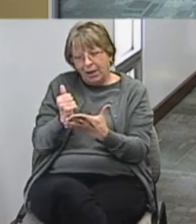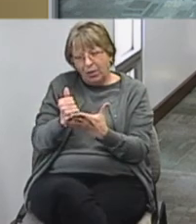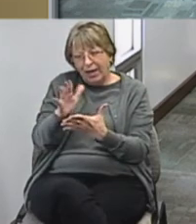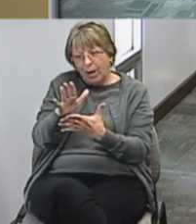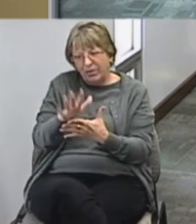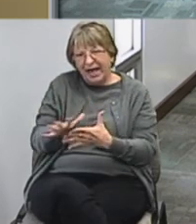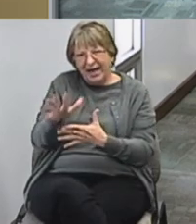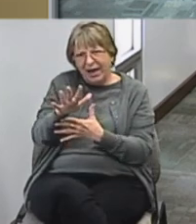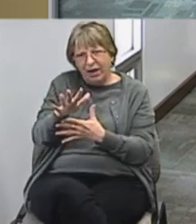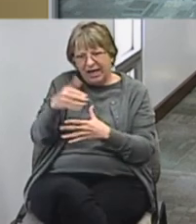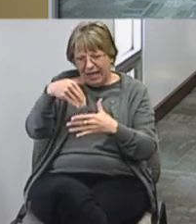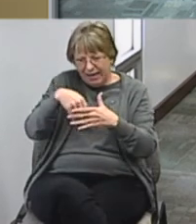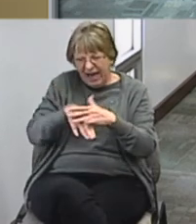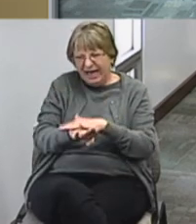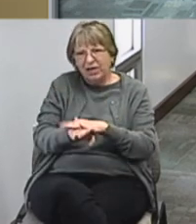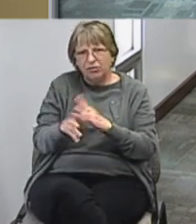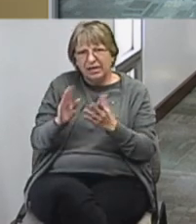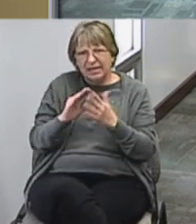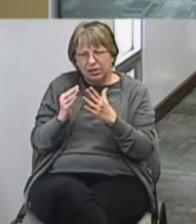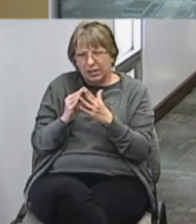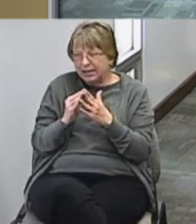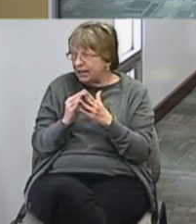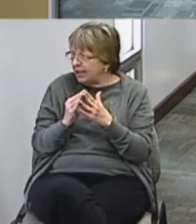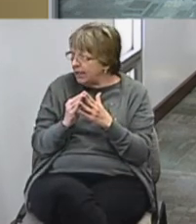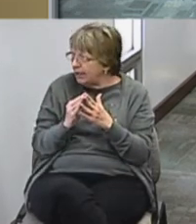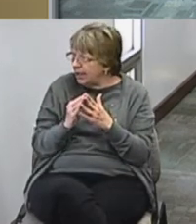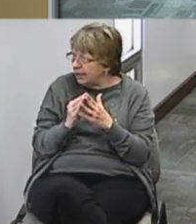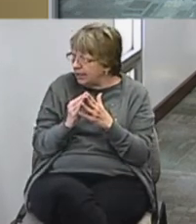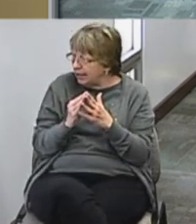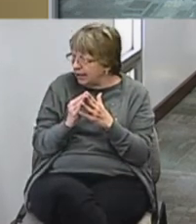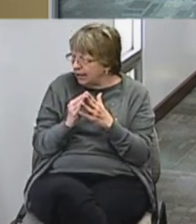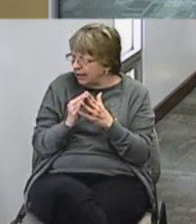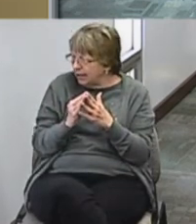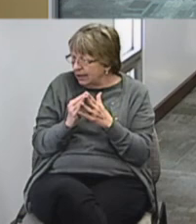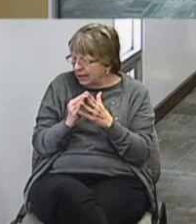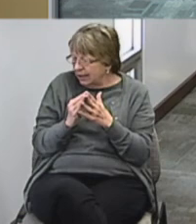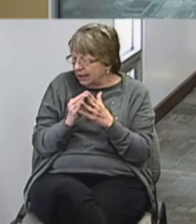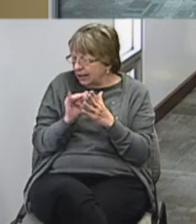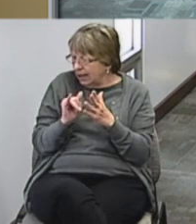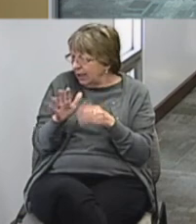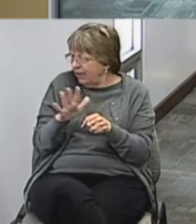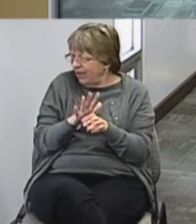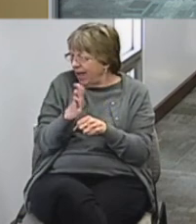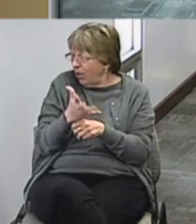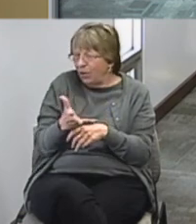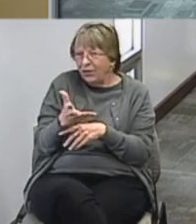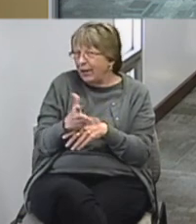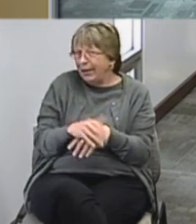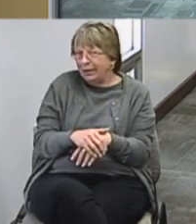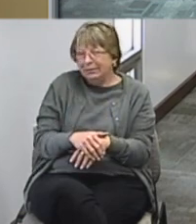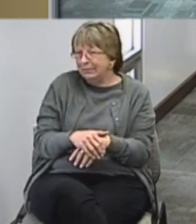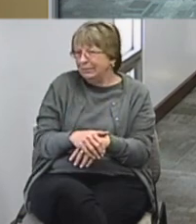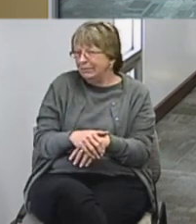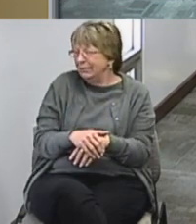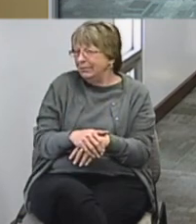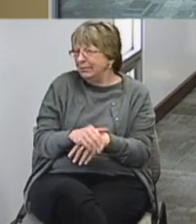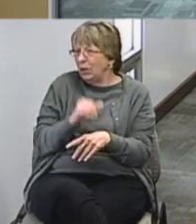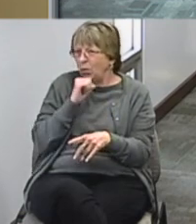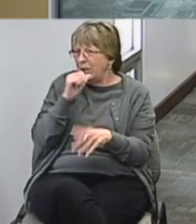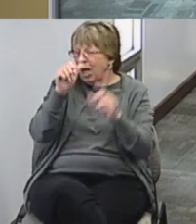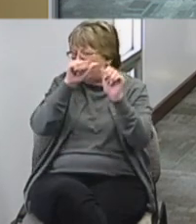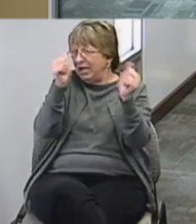that entrance. And it's just, that whole thing obviously wouldn't be designed like